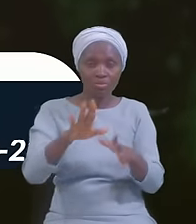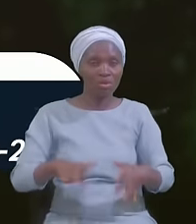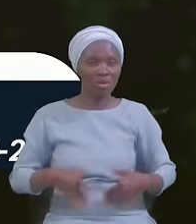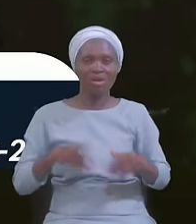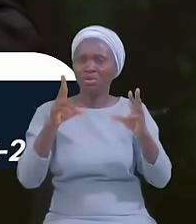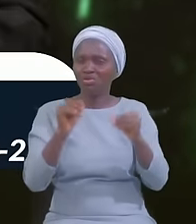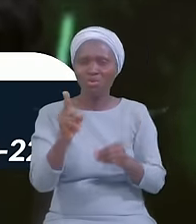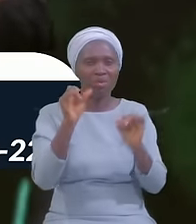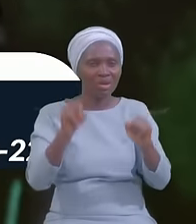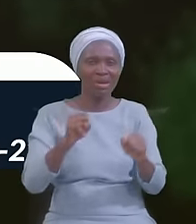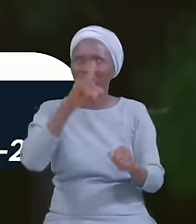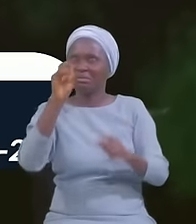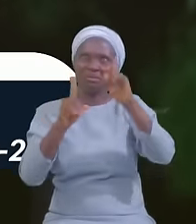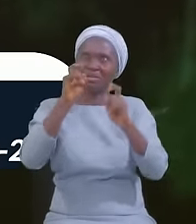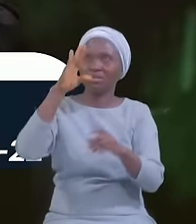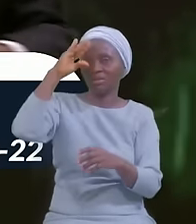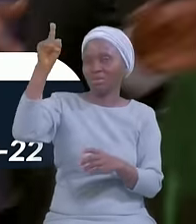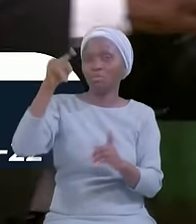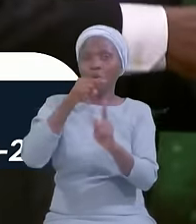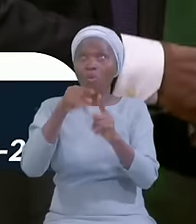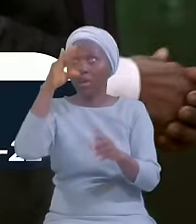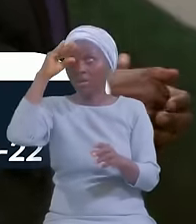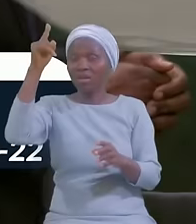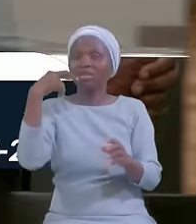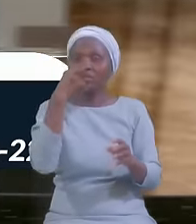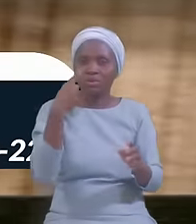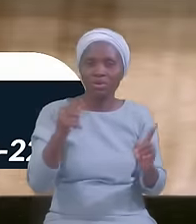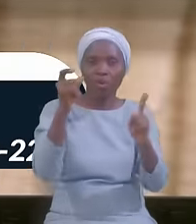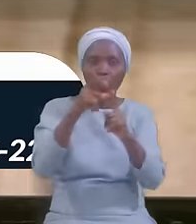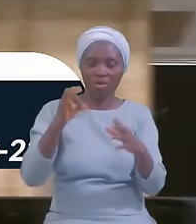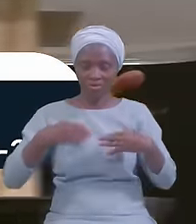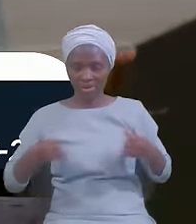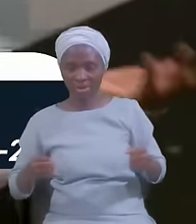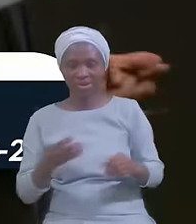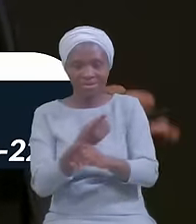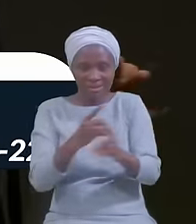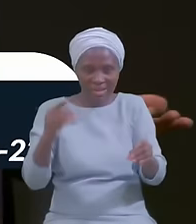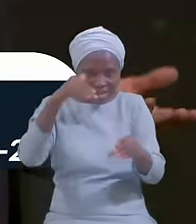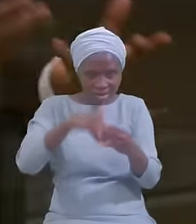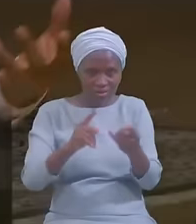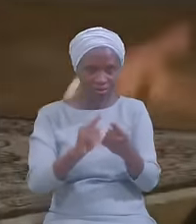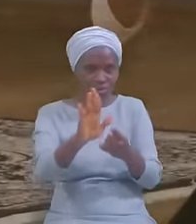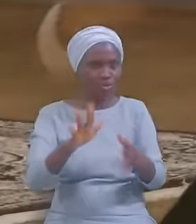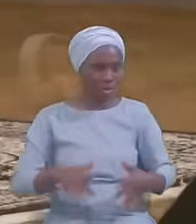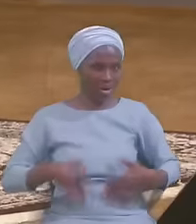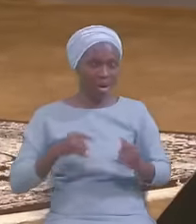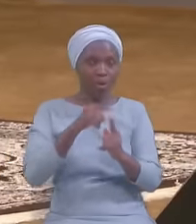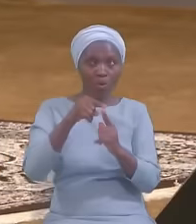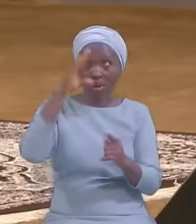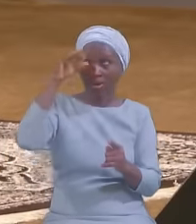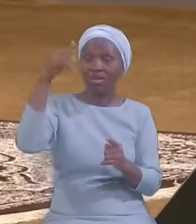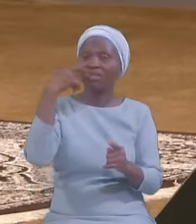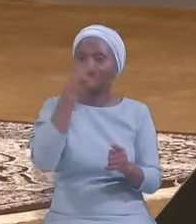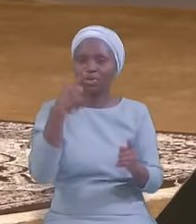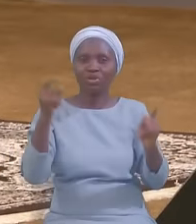thou? When he speaks the word of healing, the word of deliverance into your life, when he speaks the word to move